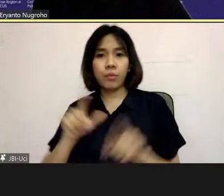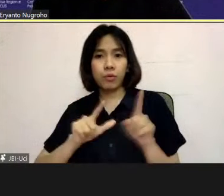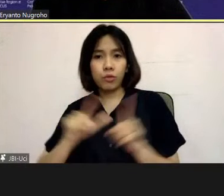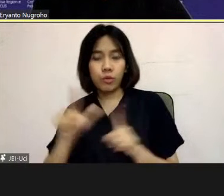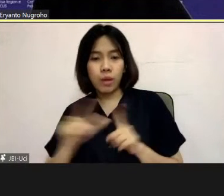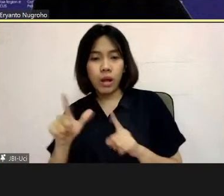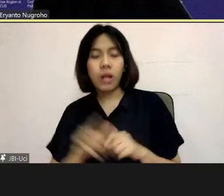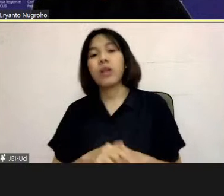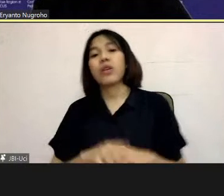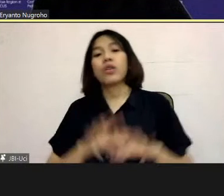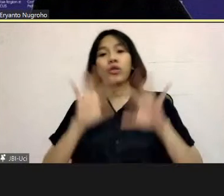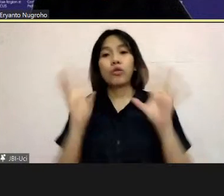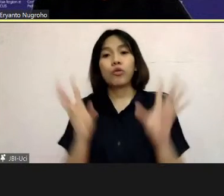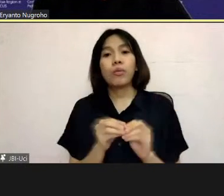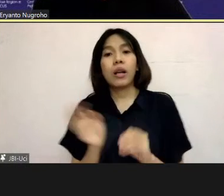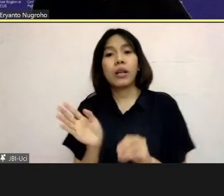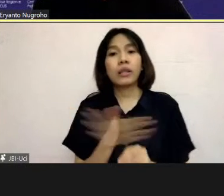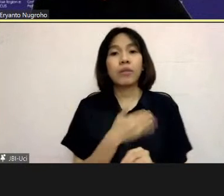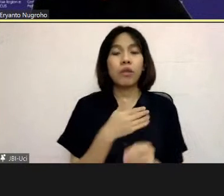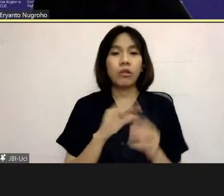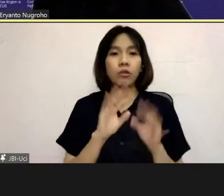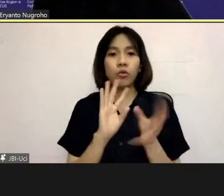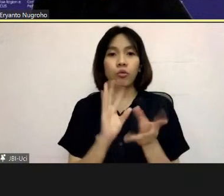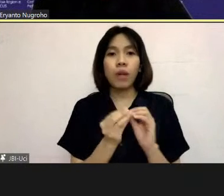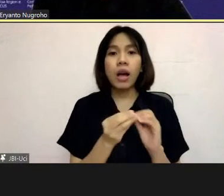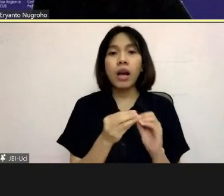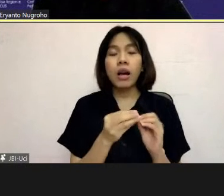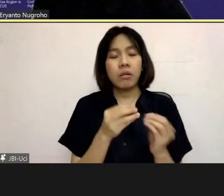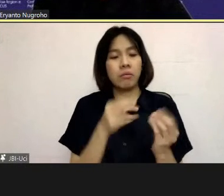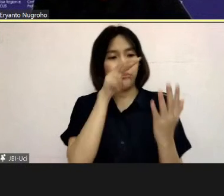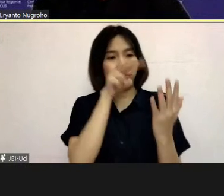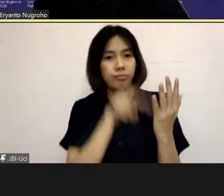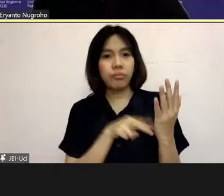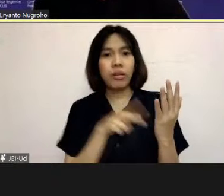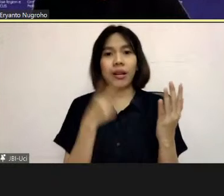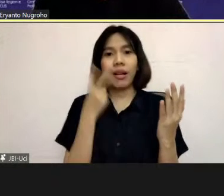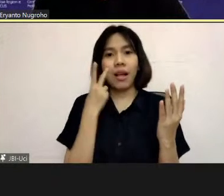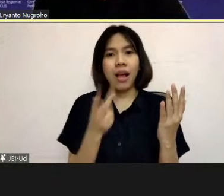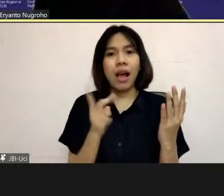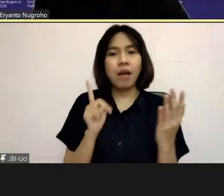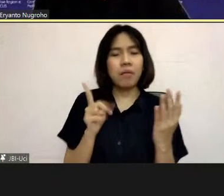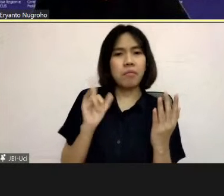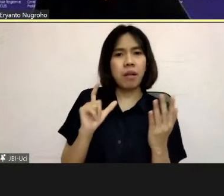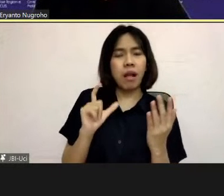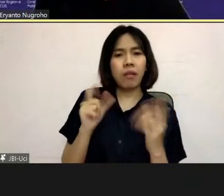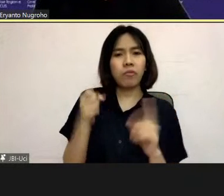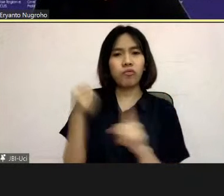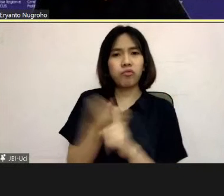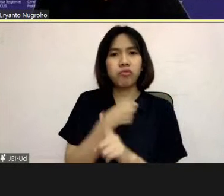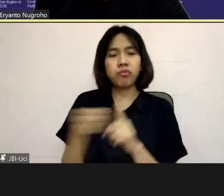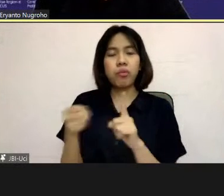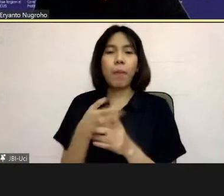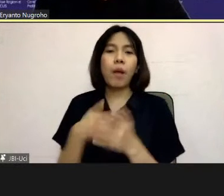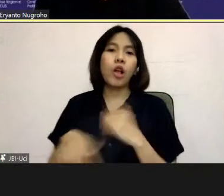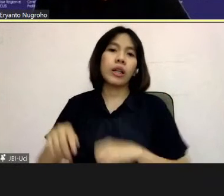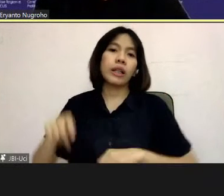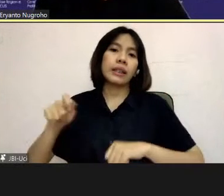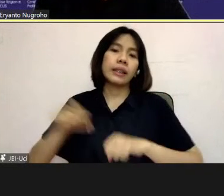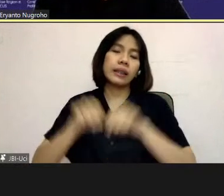carried out using a legal or judicial system, including SLAP,